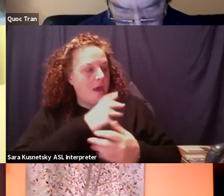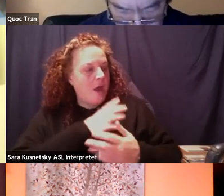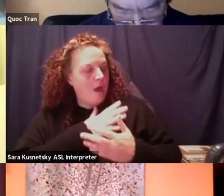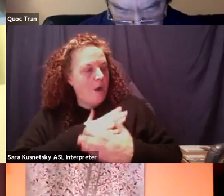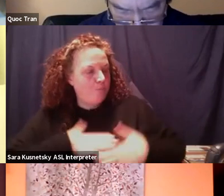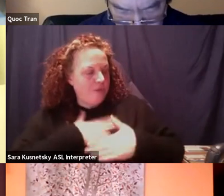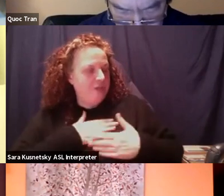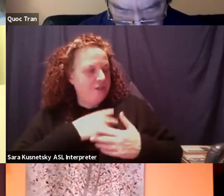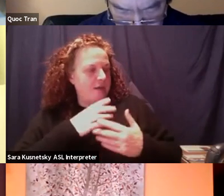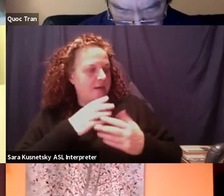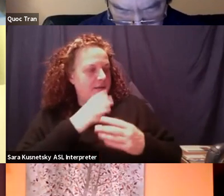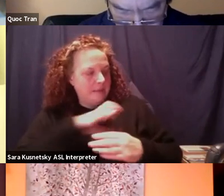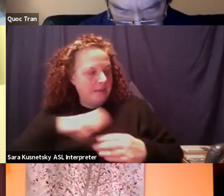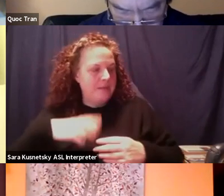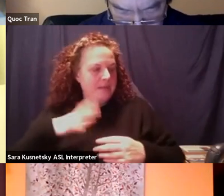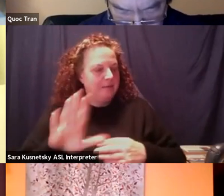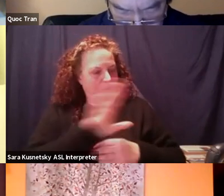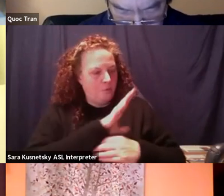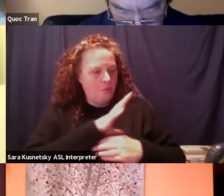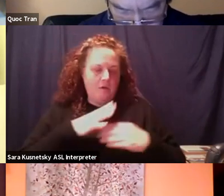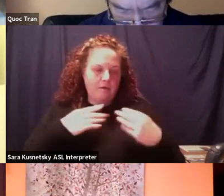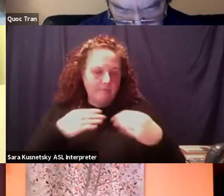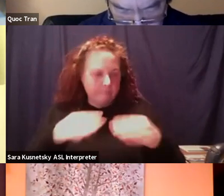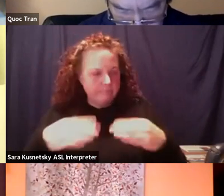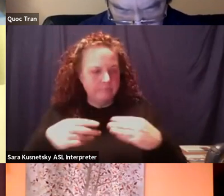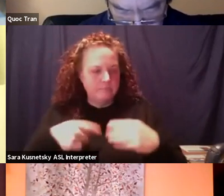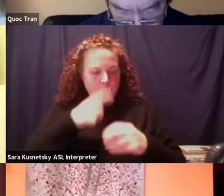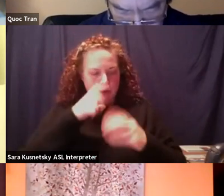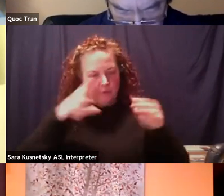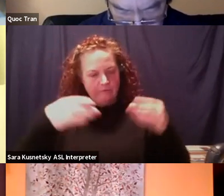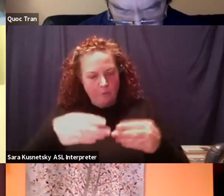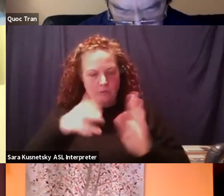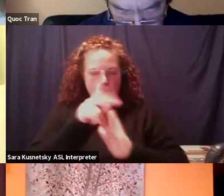to work on some of our policies so that we can